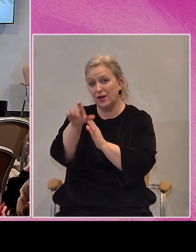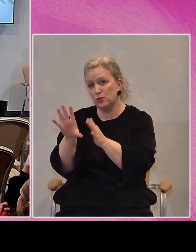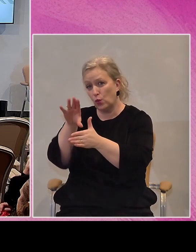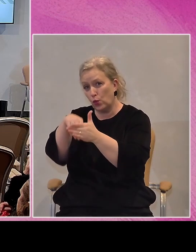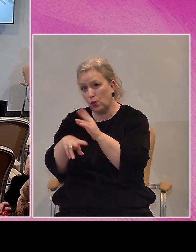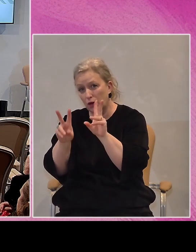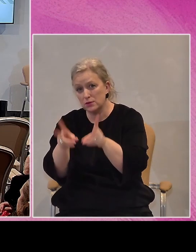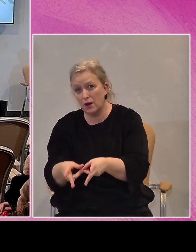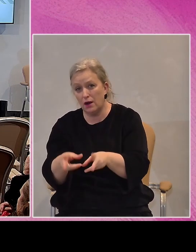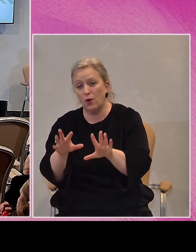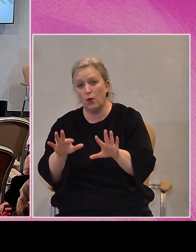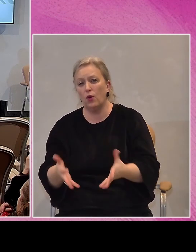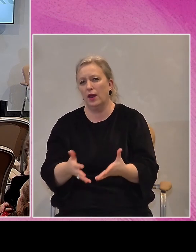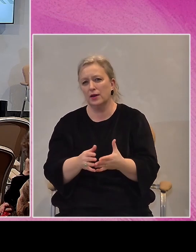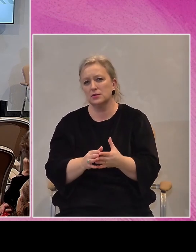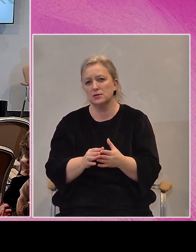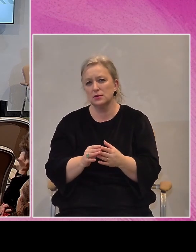and common people.